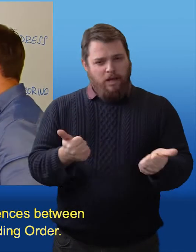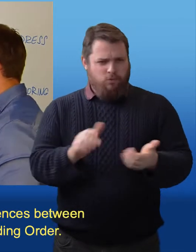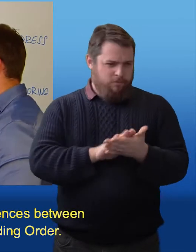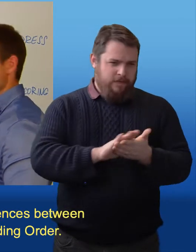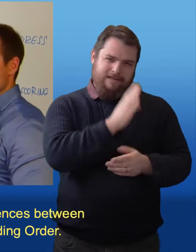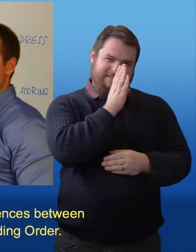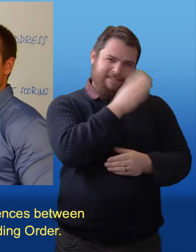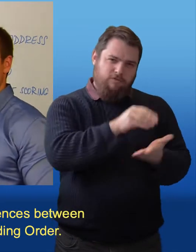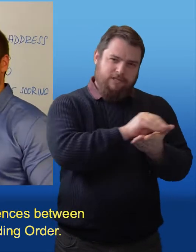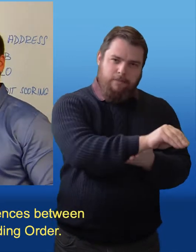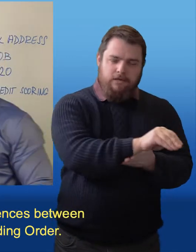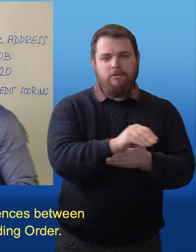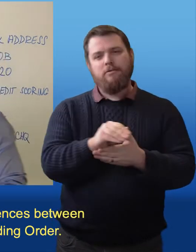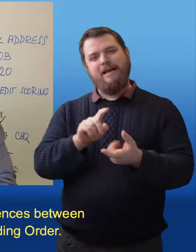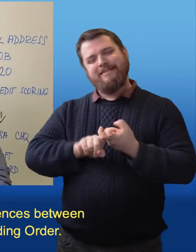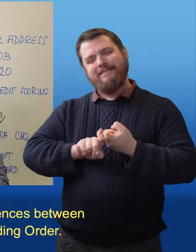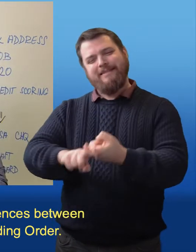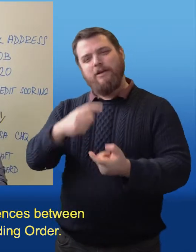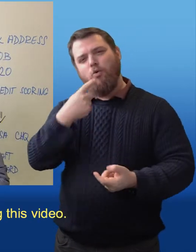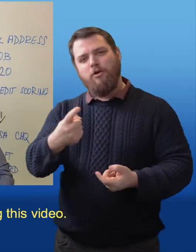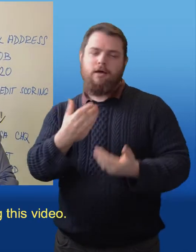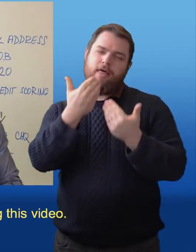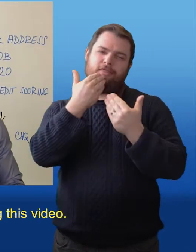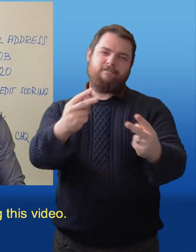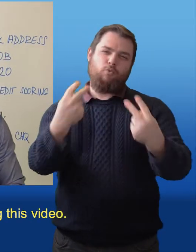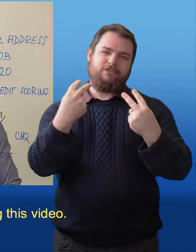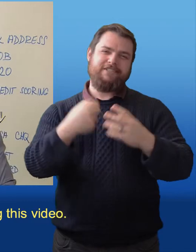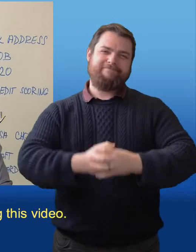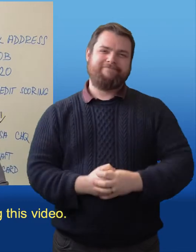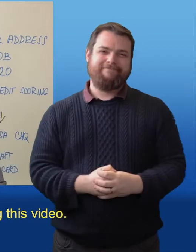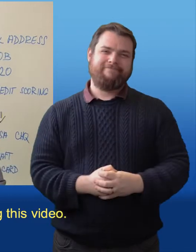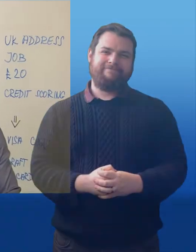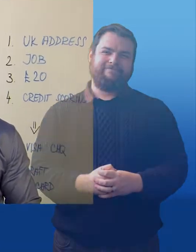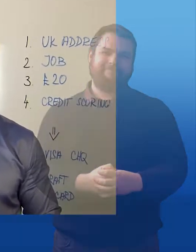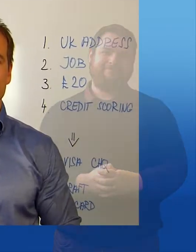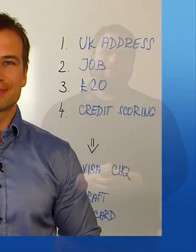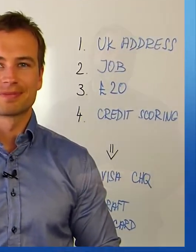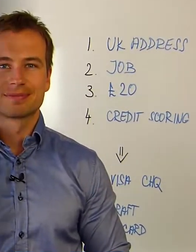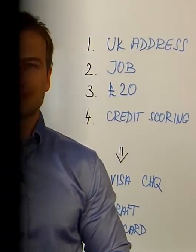differences between direct debit and standing order. Thank you for watching this video.